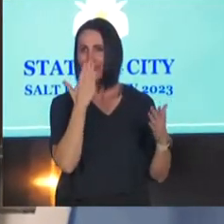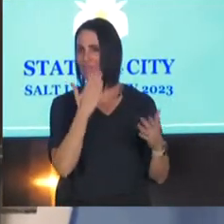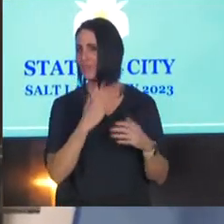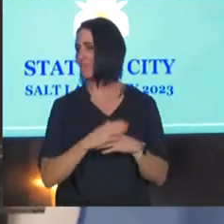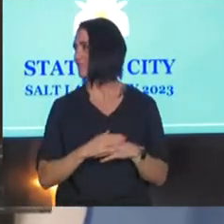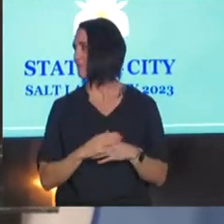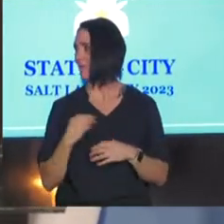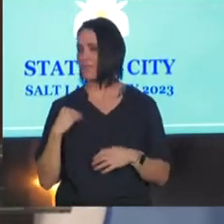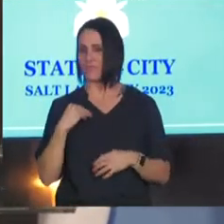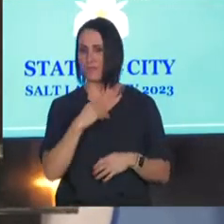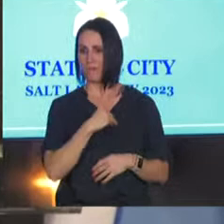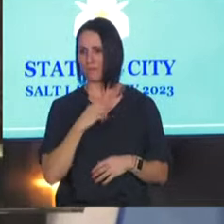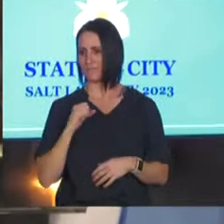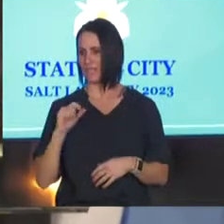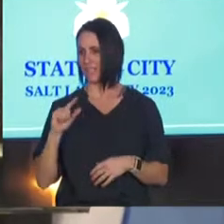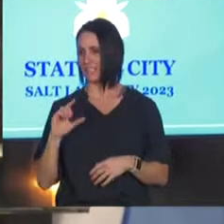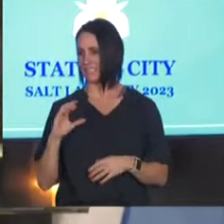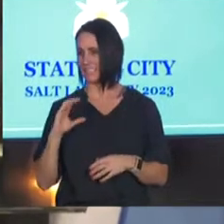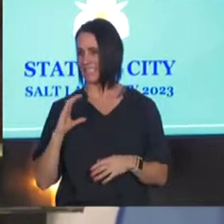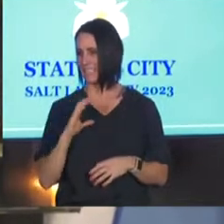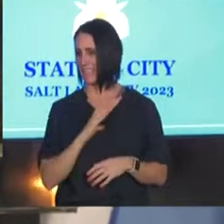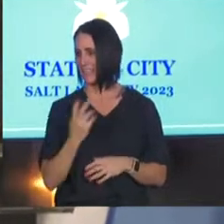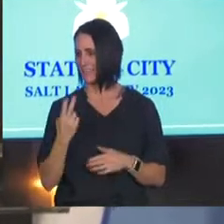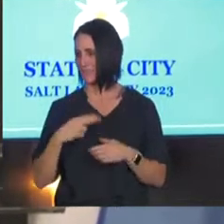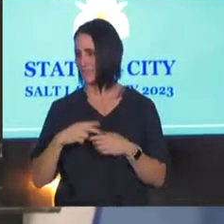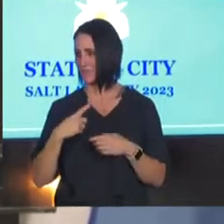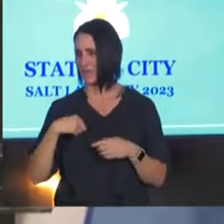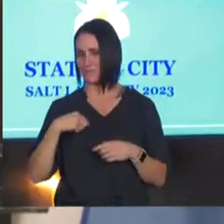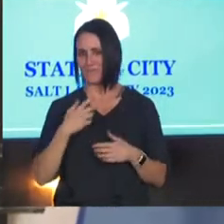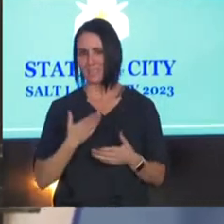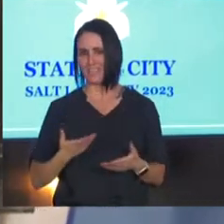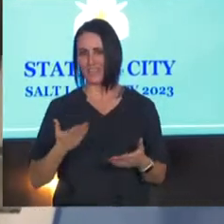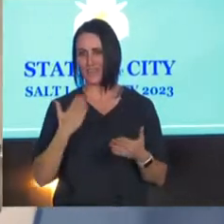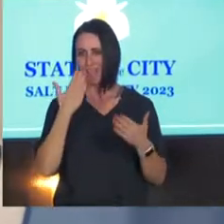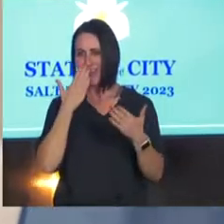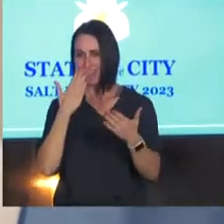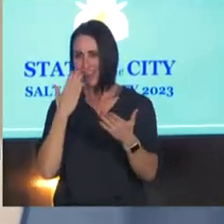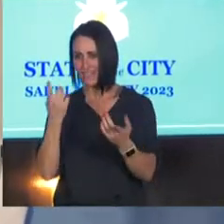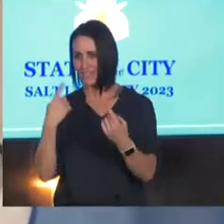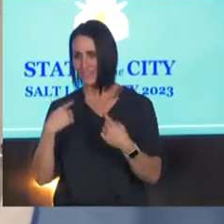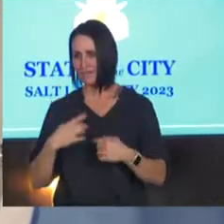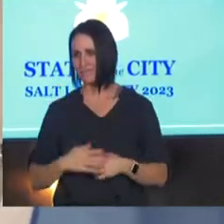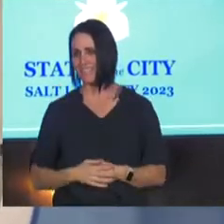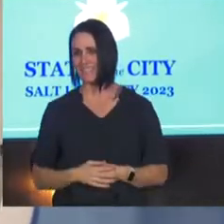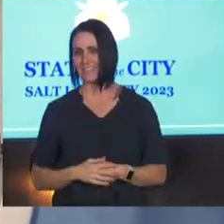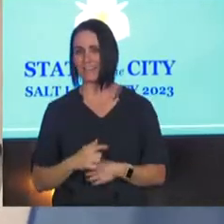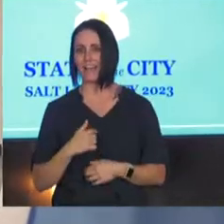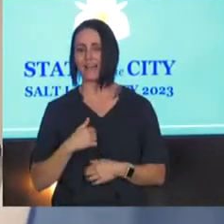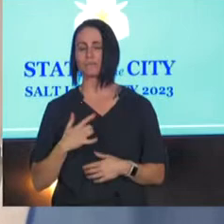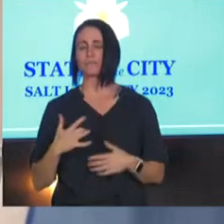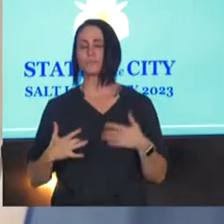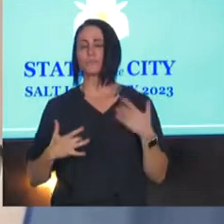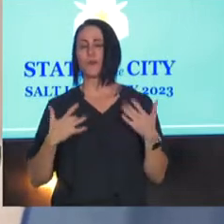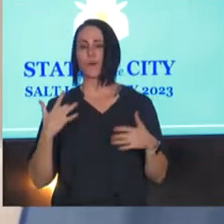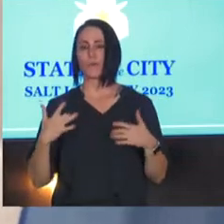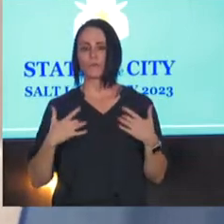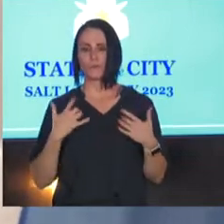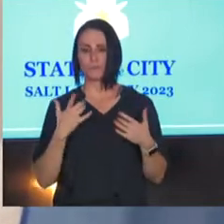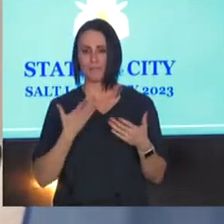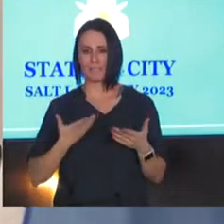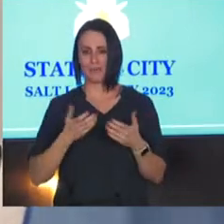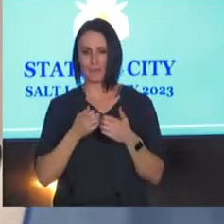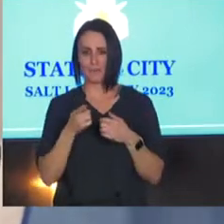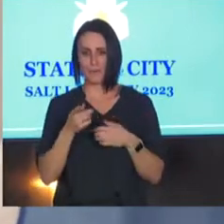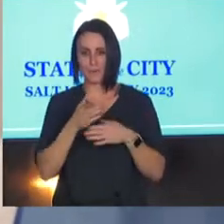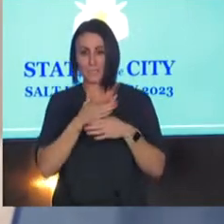our members of the Salt Lake City Council for joining me here. Thank you for being here. I'm so thrilled to be with you here tonight